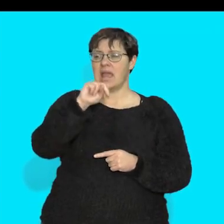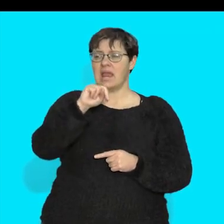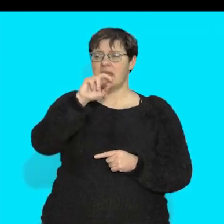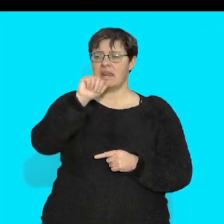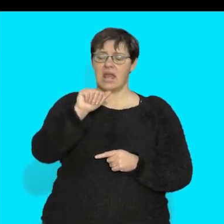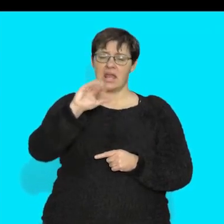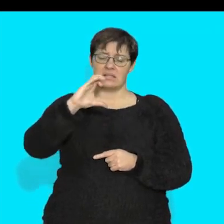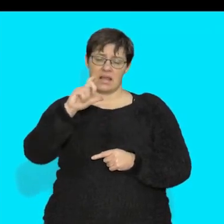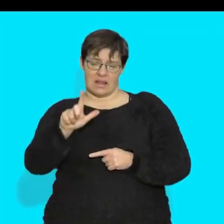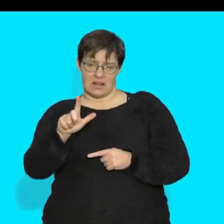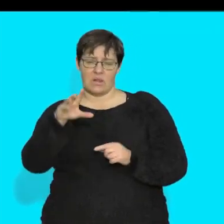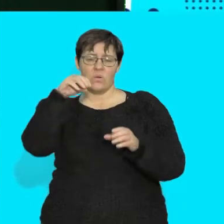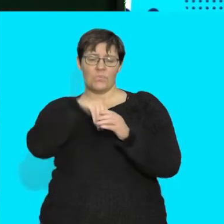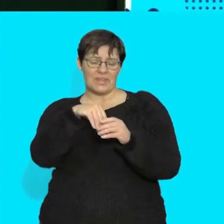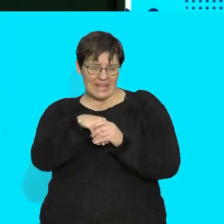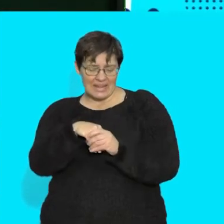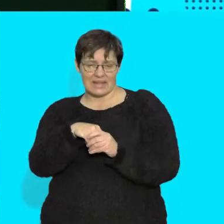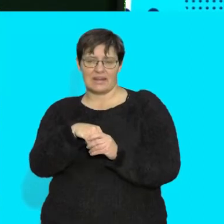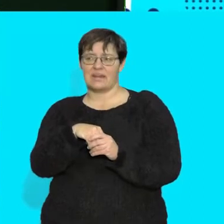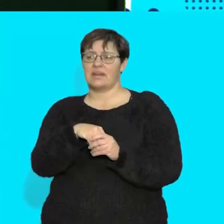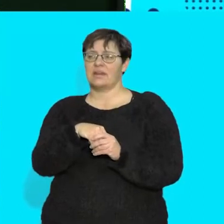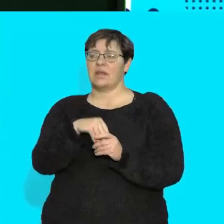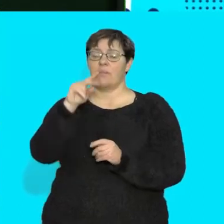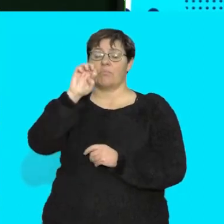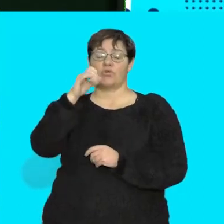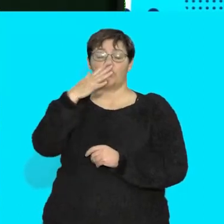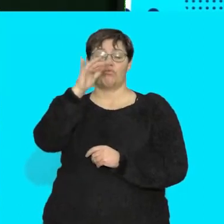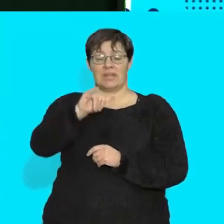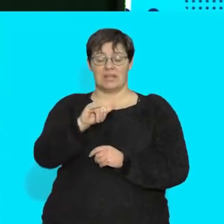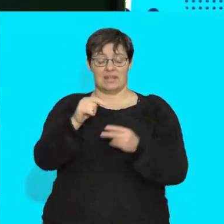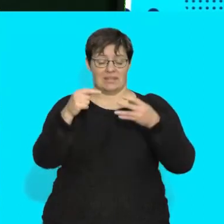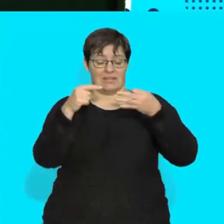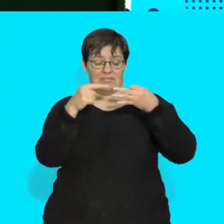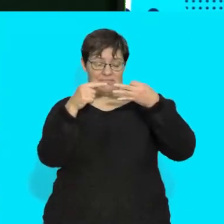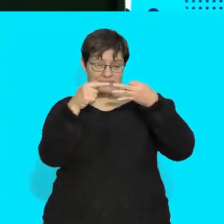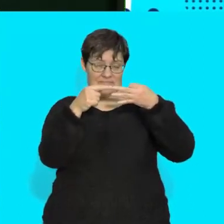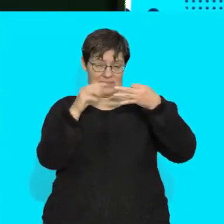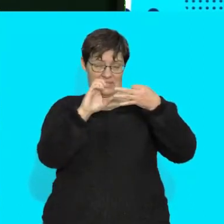to be clear that the reactions that we've spoken about are exactly